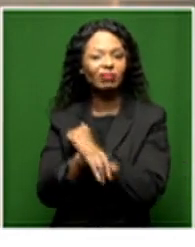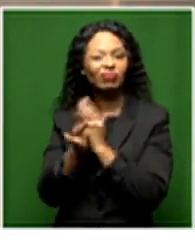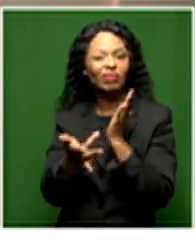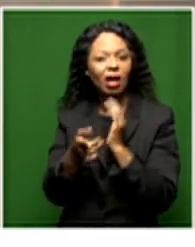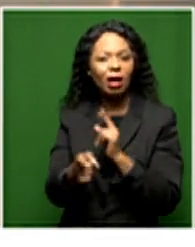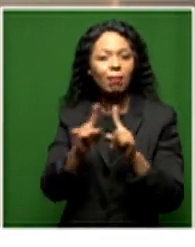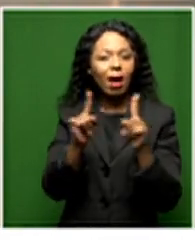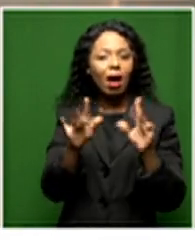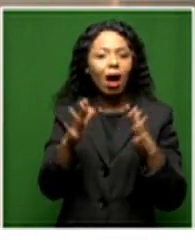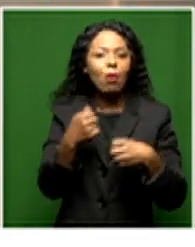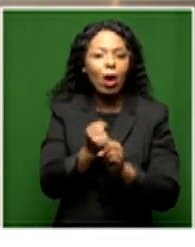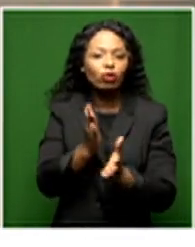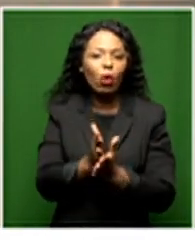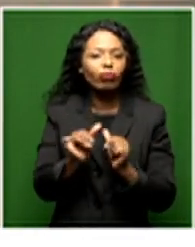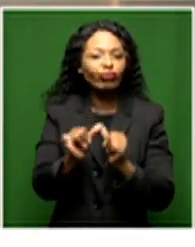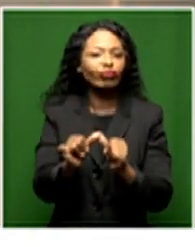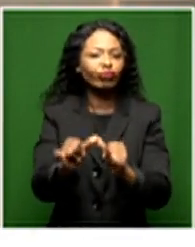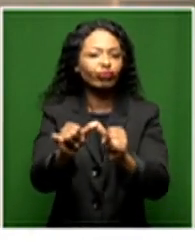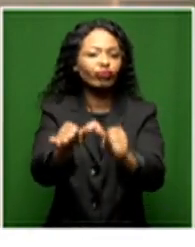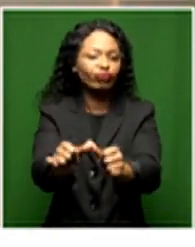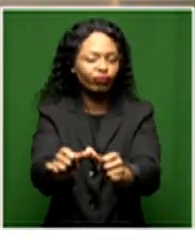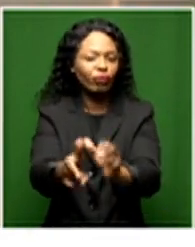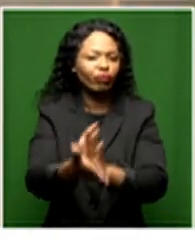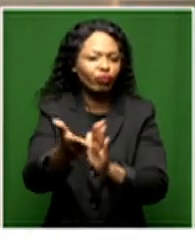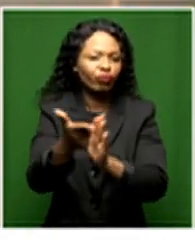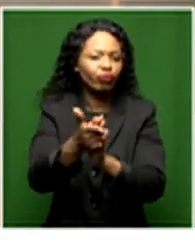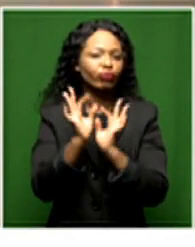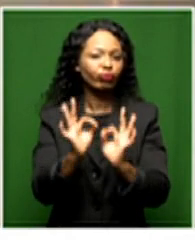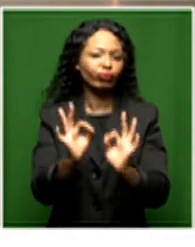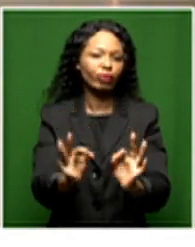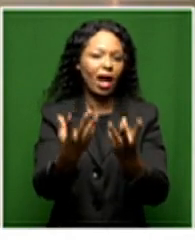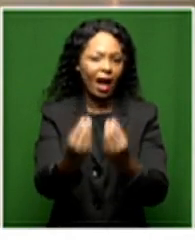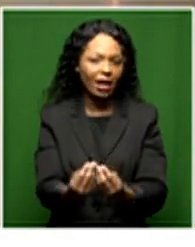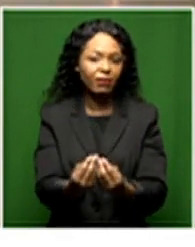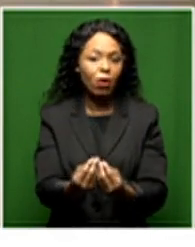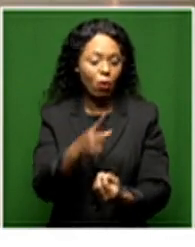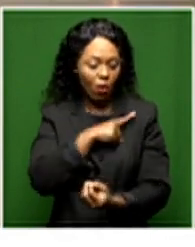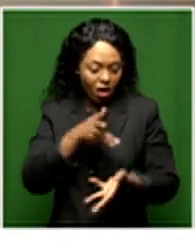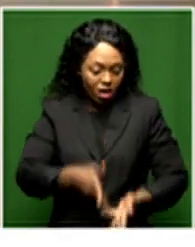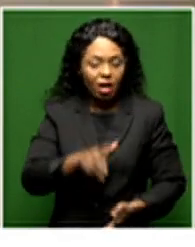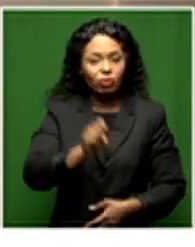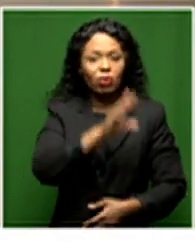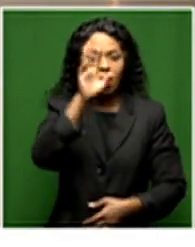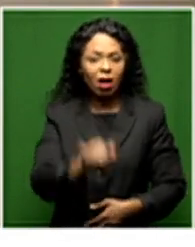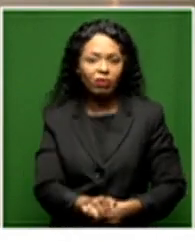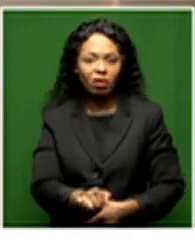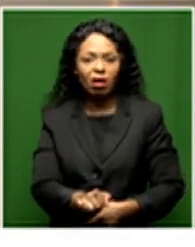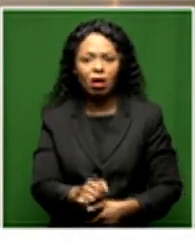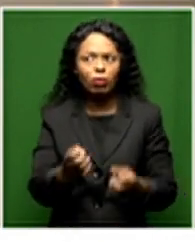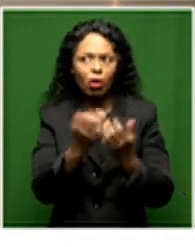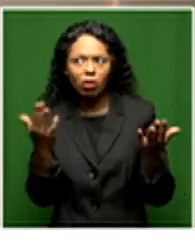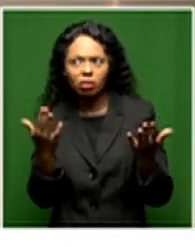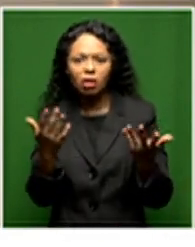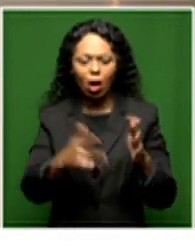we make sure that the industry remains as cost effective as possible. So typically in South Africa, we are not necessarily deliberate about where